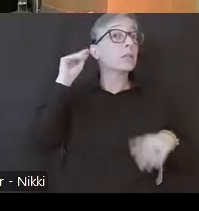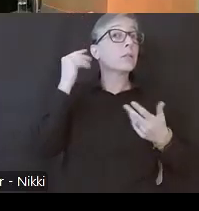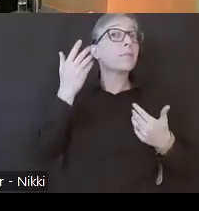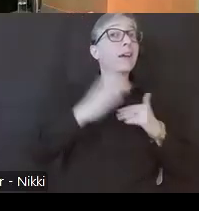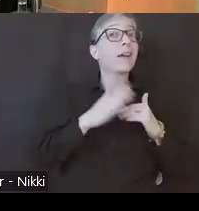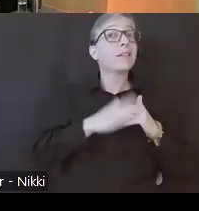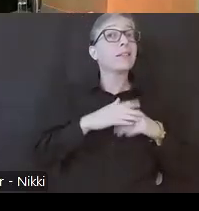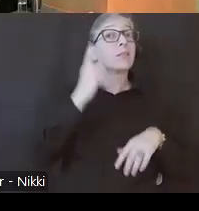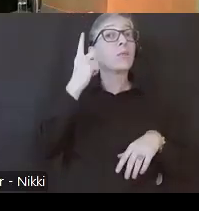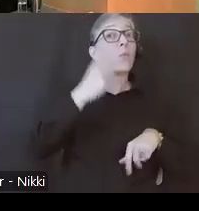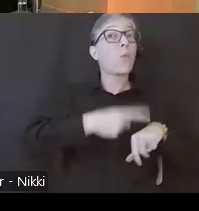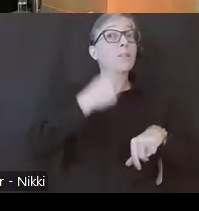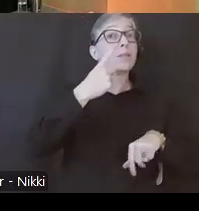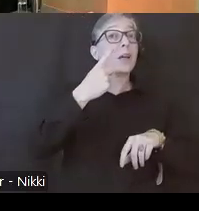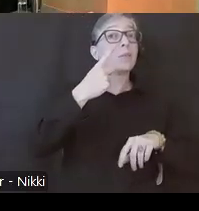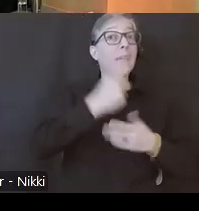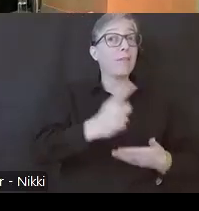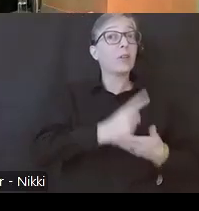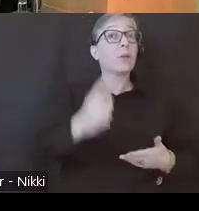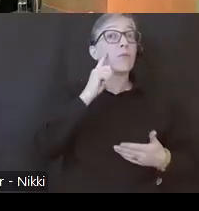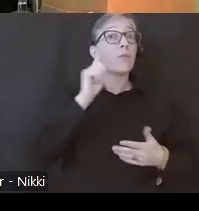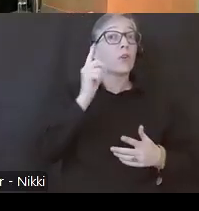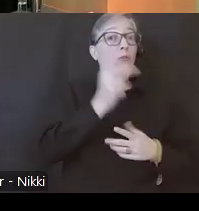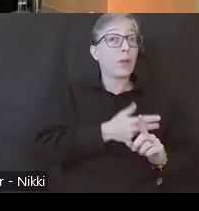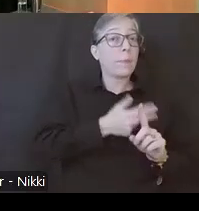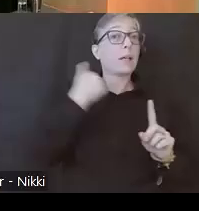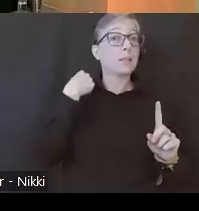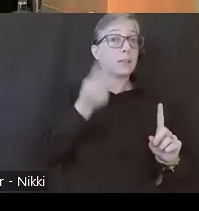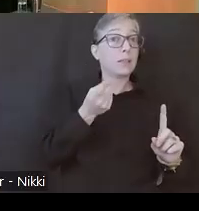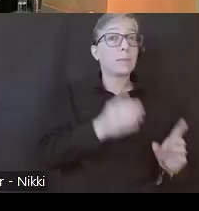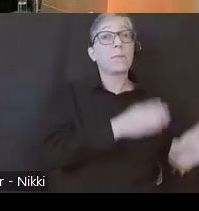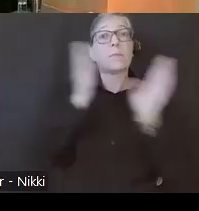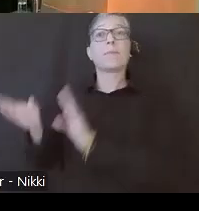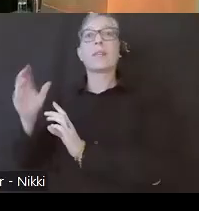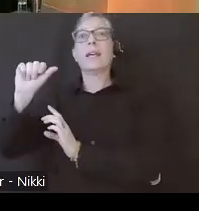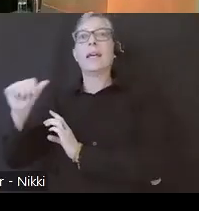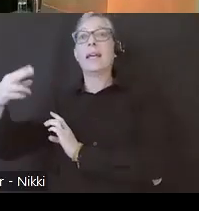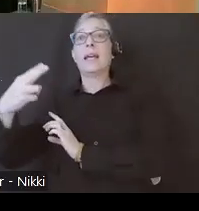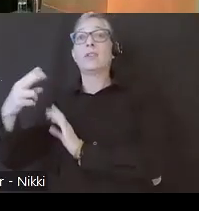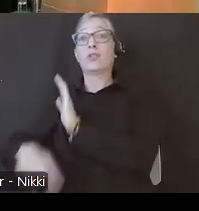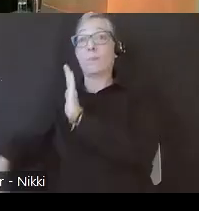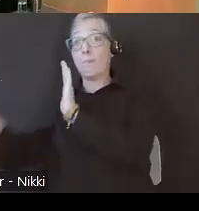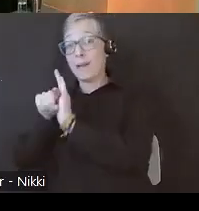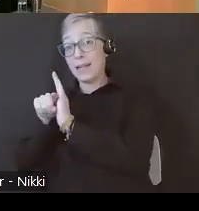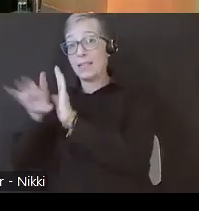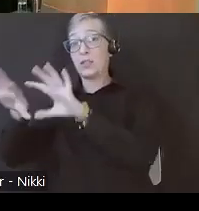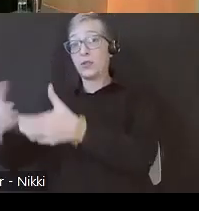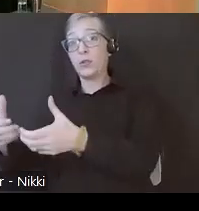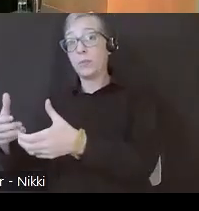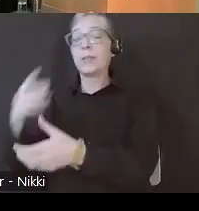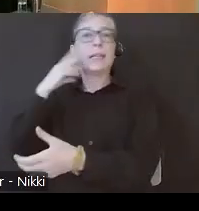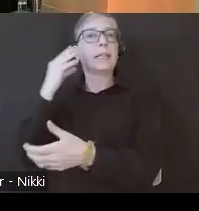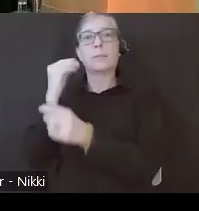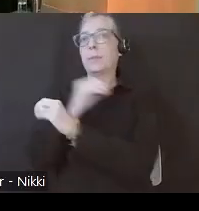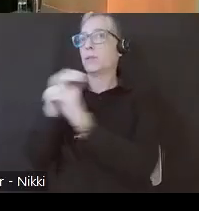minimum. Our auditory hallucination negative group, our AH- group, haven't experienced any